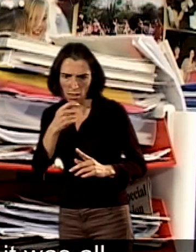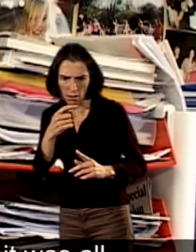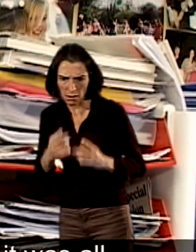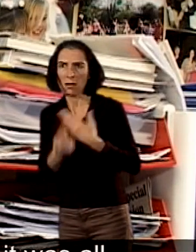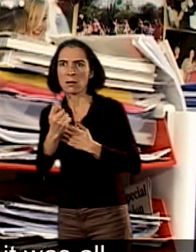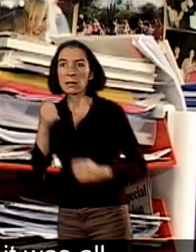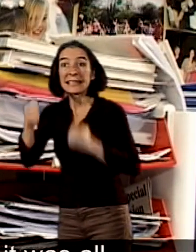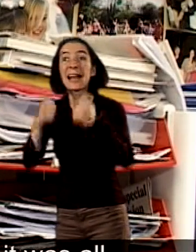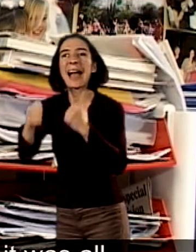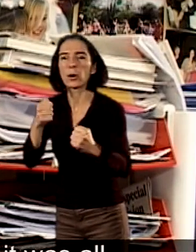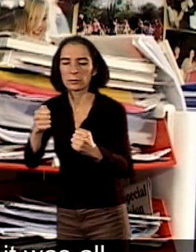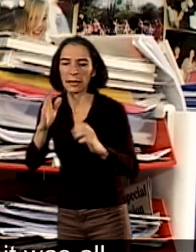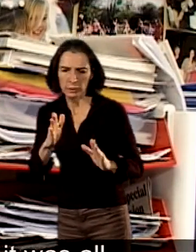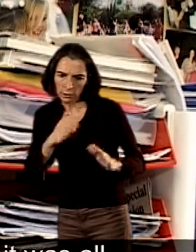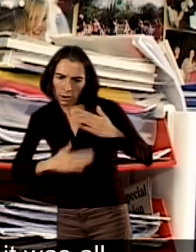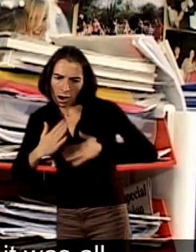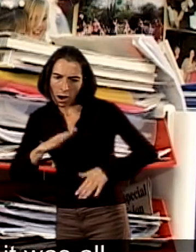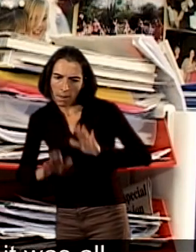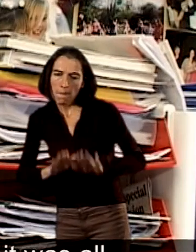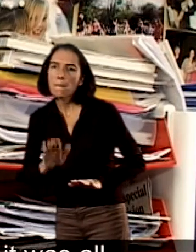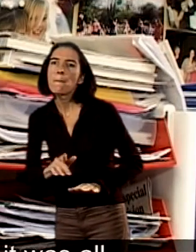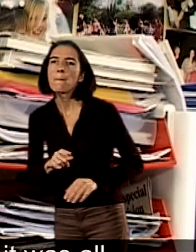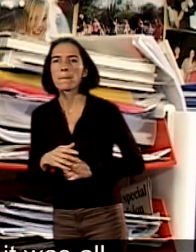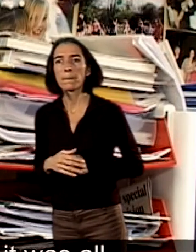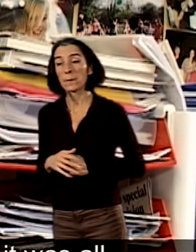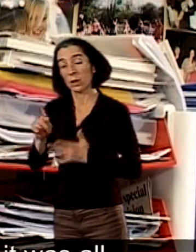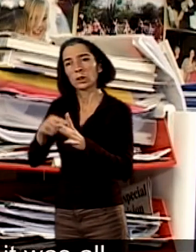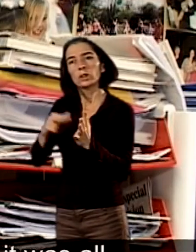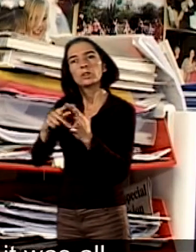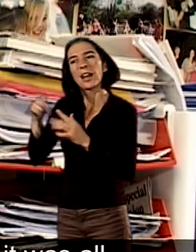So it was all to do with being calm. Jane as well,